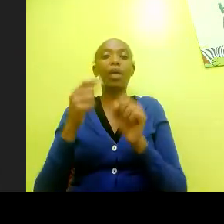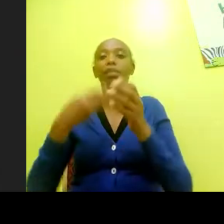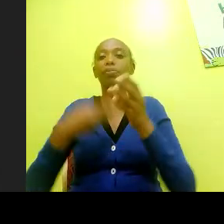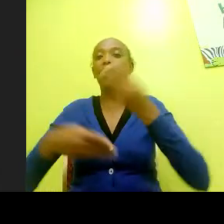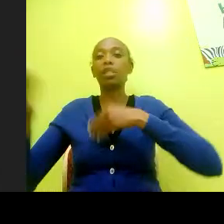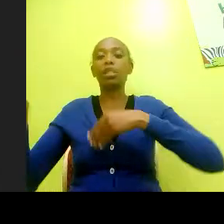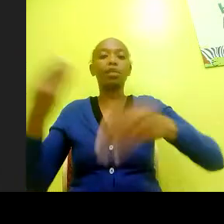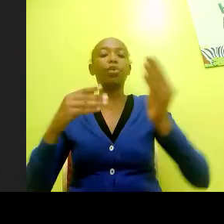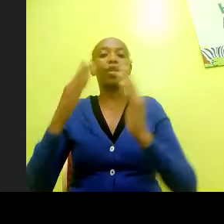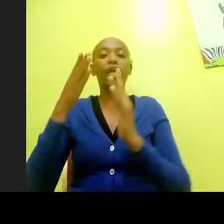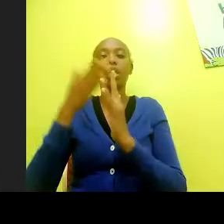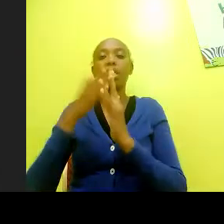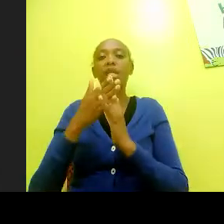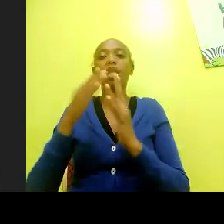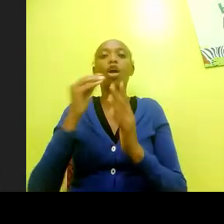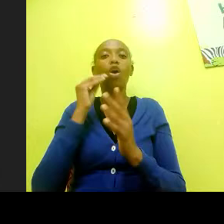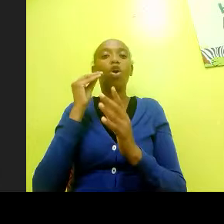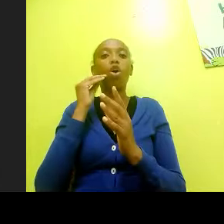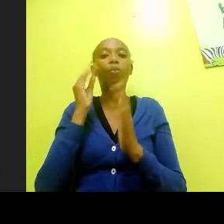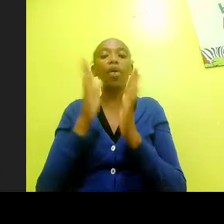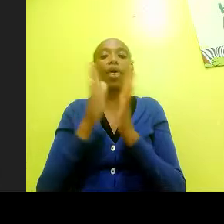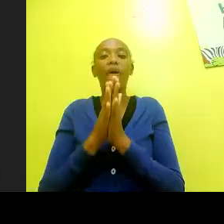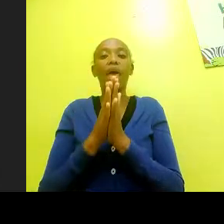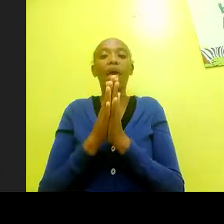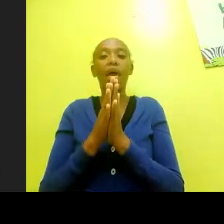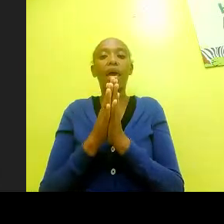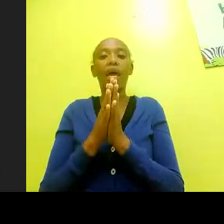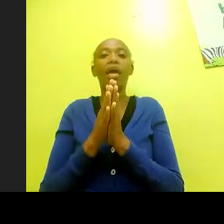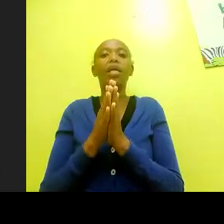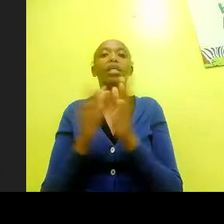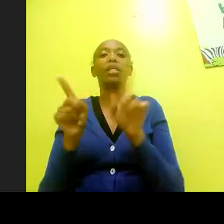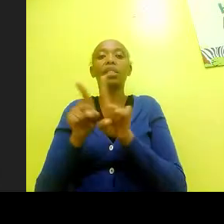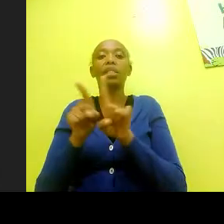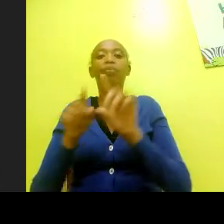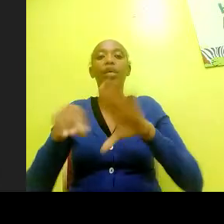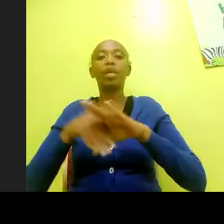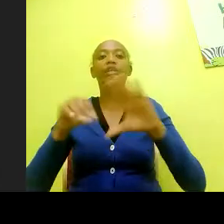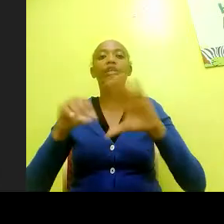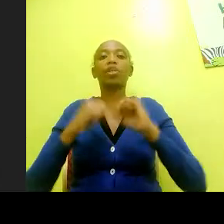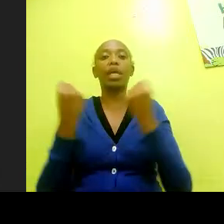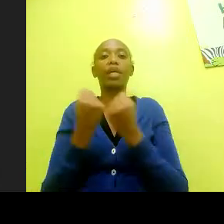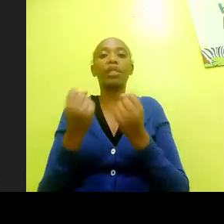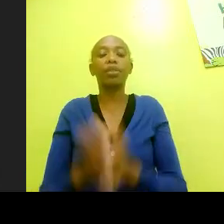within the home and broadly in society.